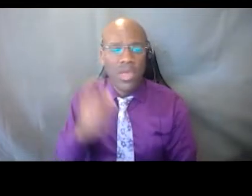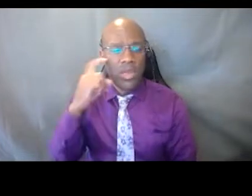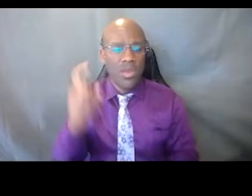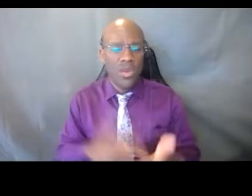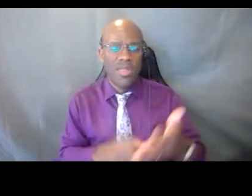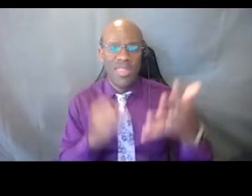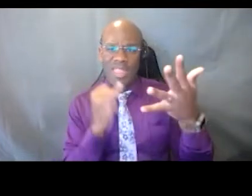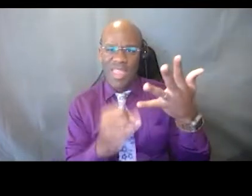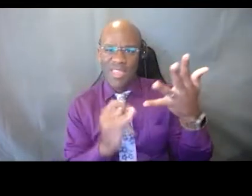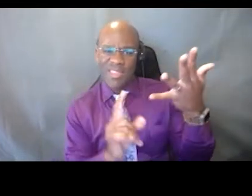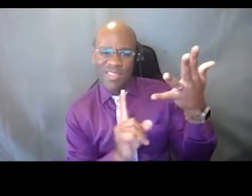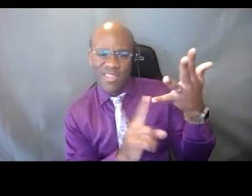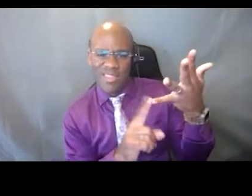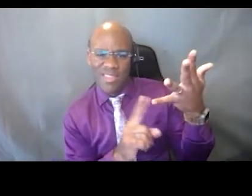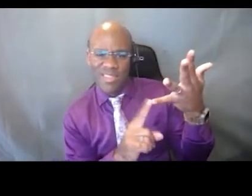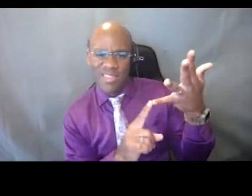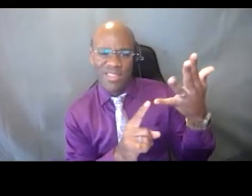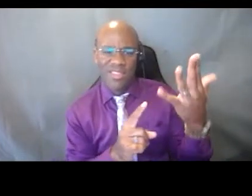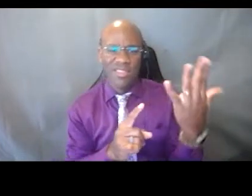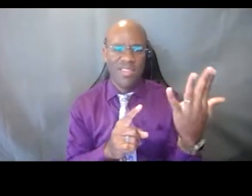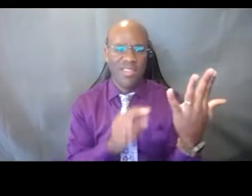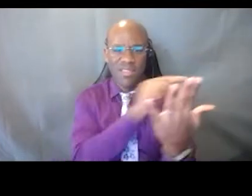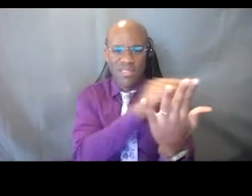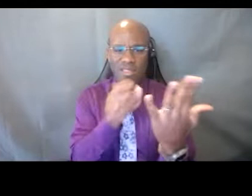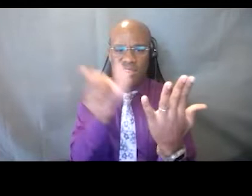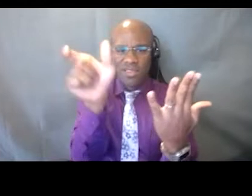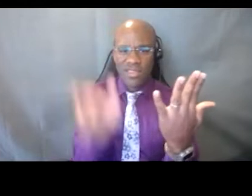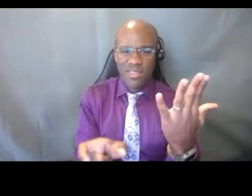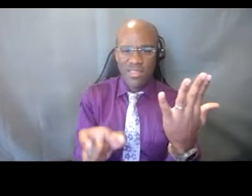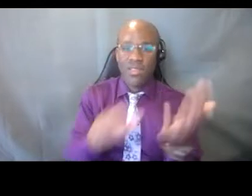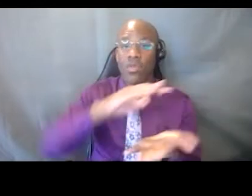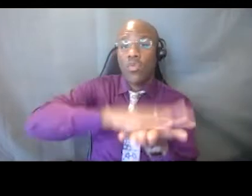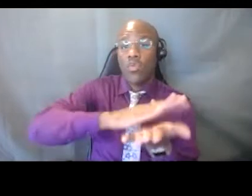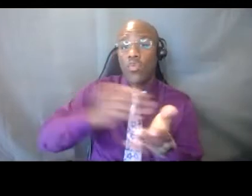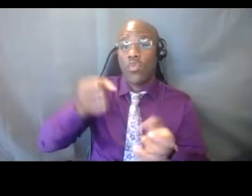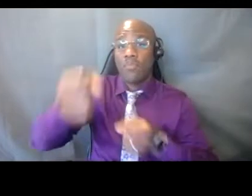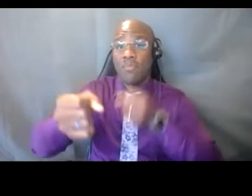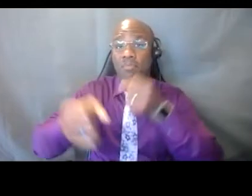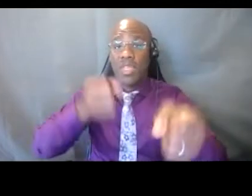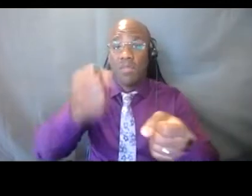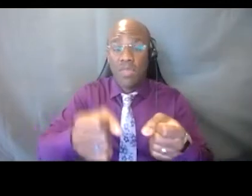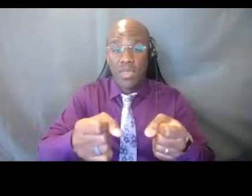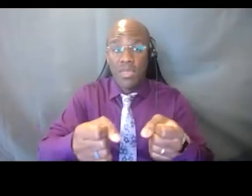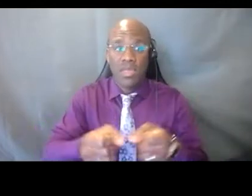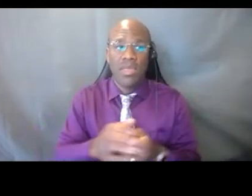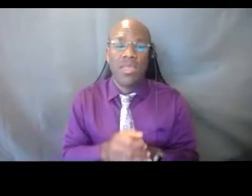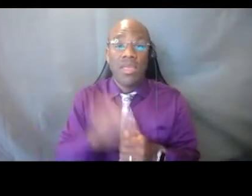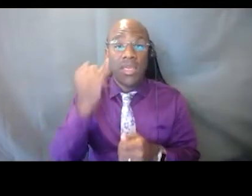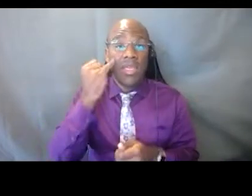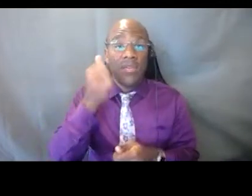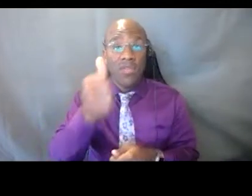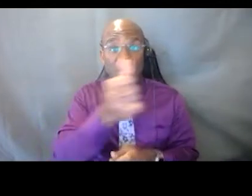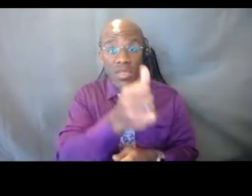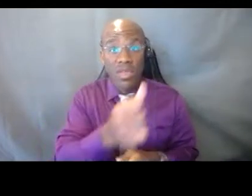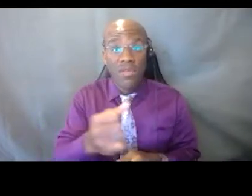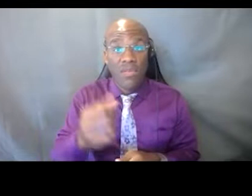panel right here, which is school placement. And so, as for those who are familiar with the Individuals Education Act,